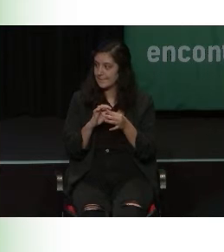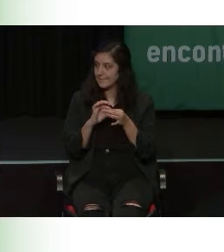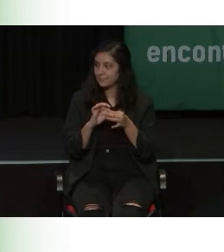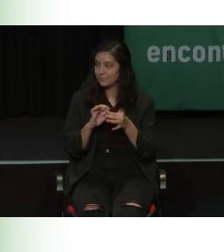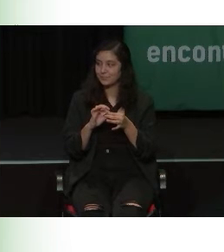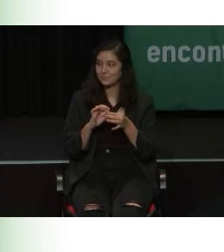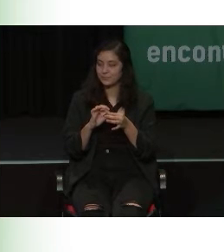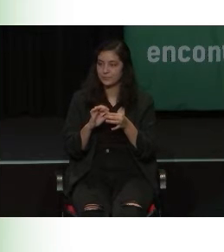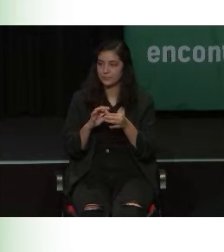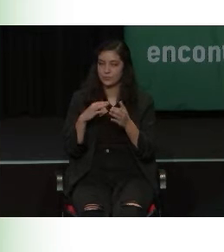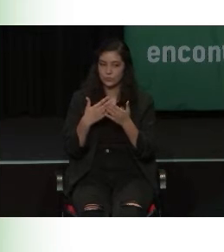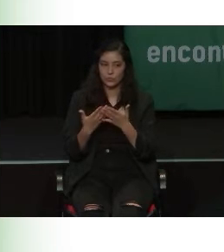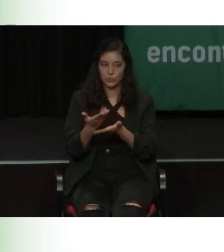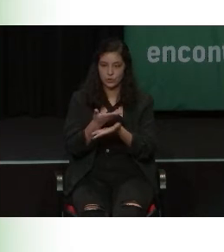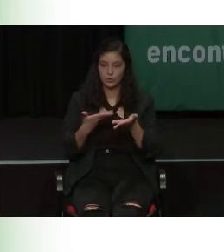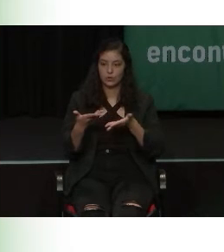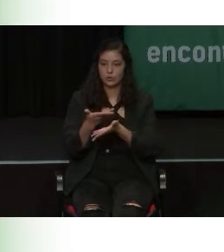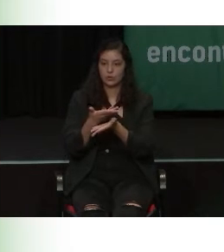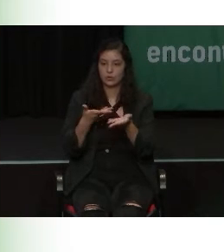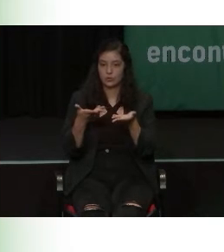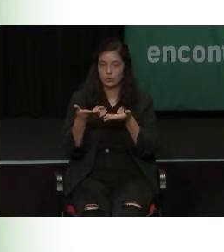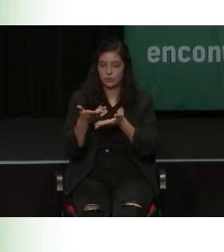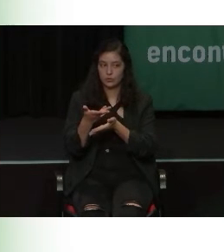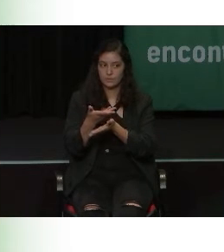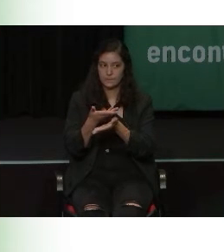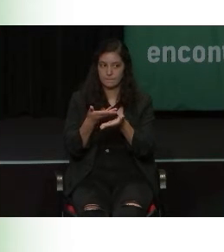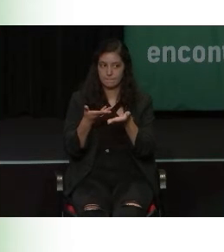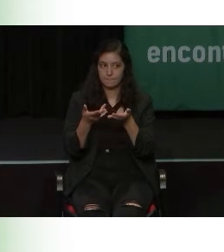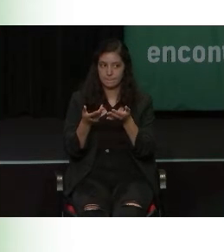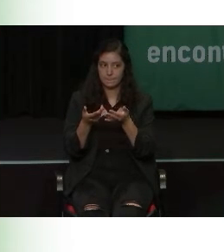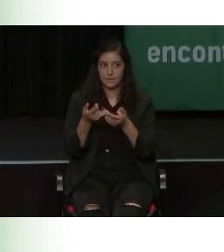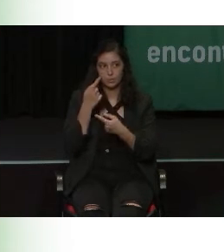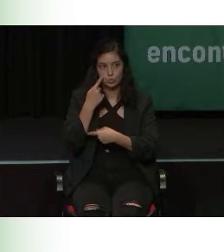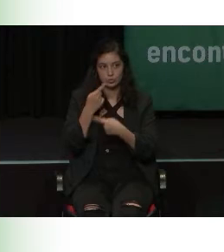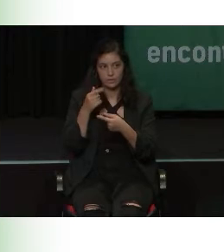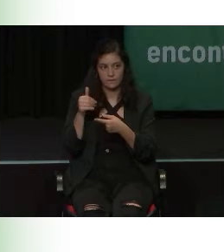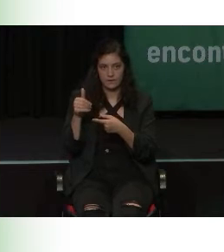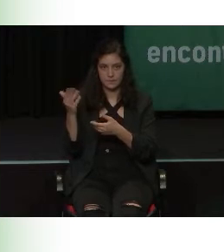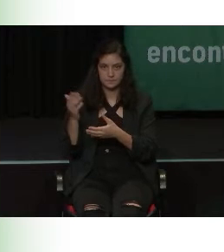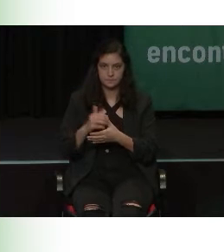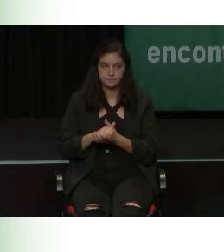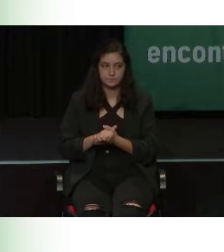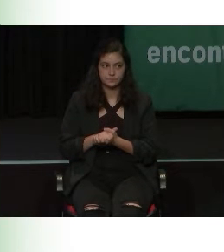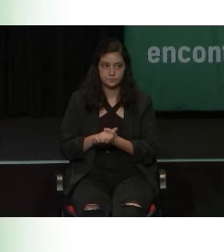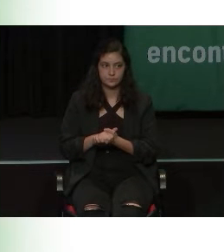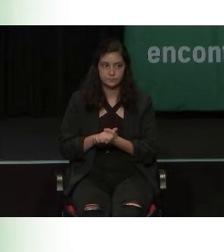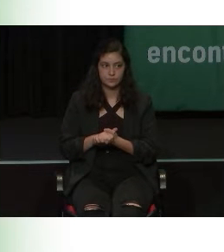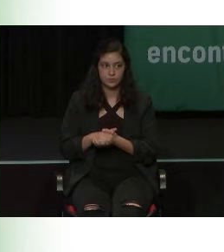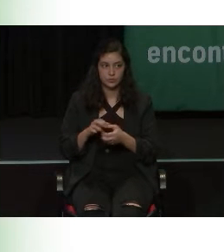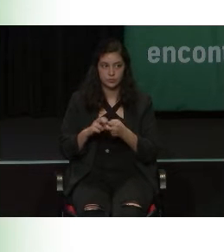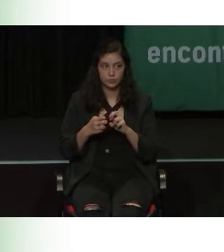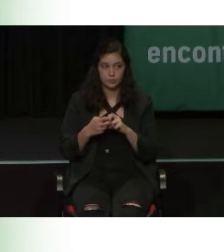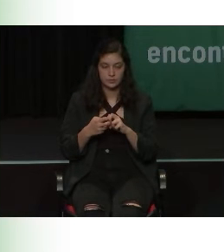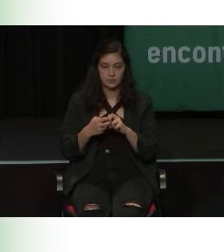has been useful to address what I'm going to show you. Portanto, o